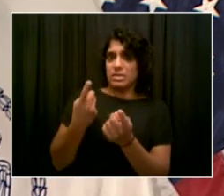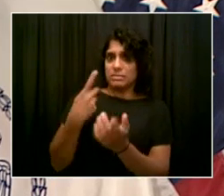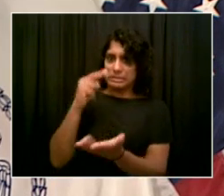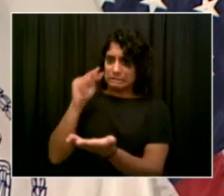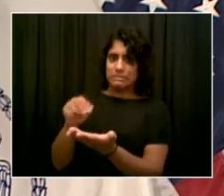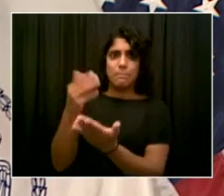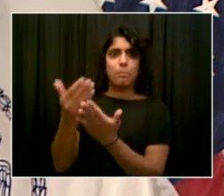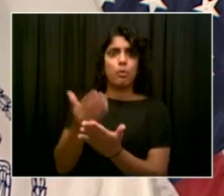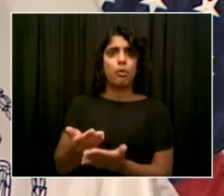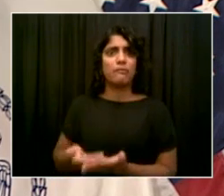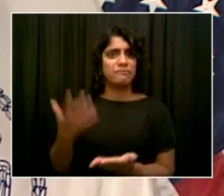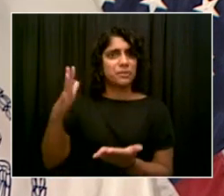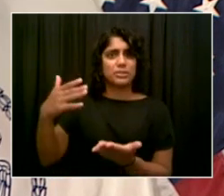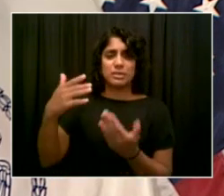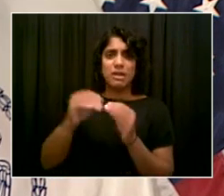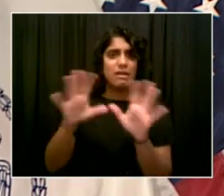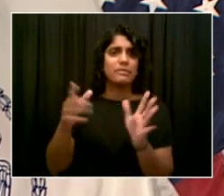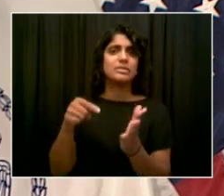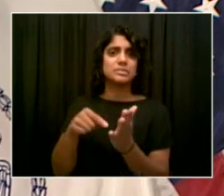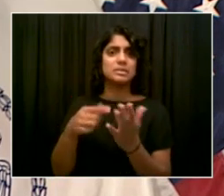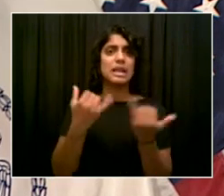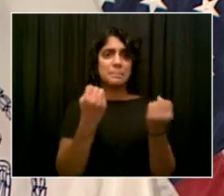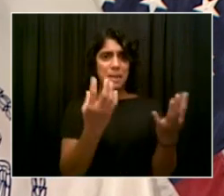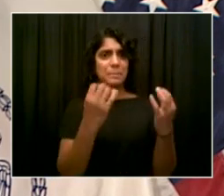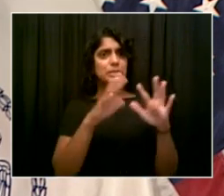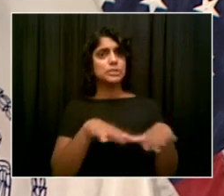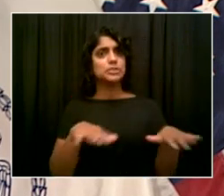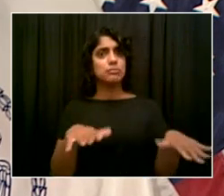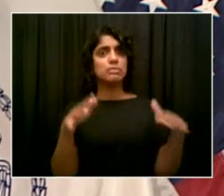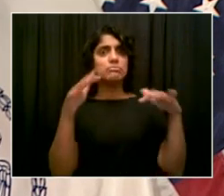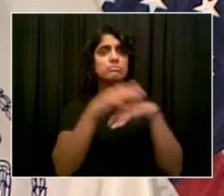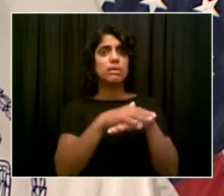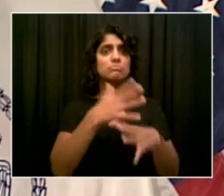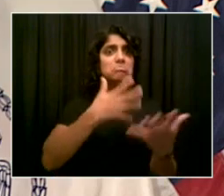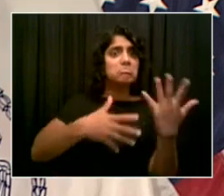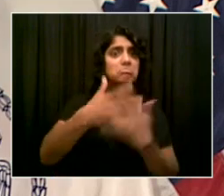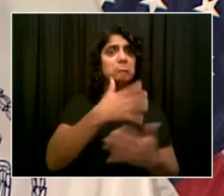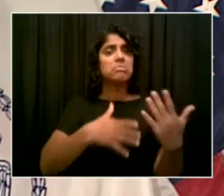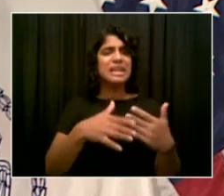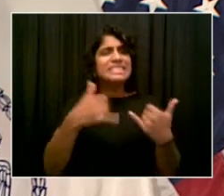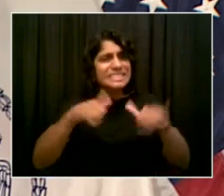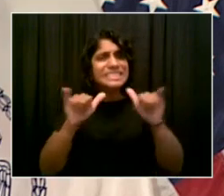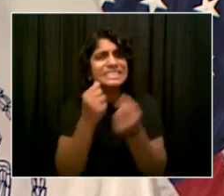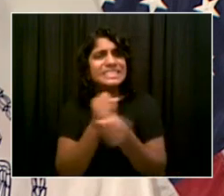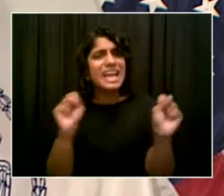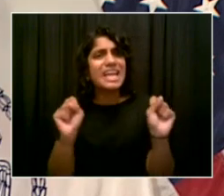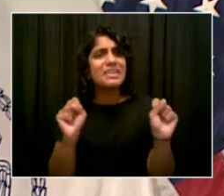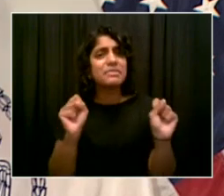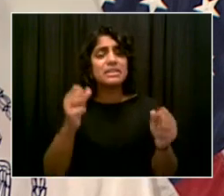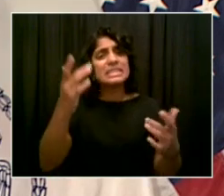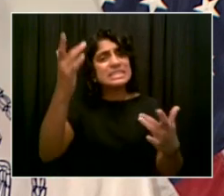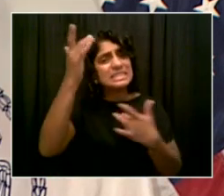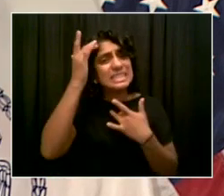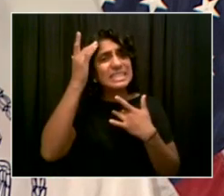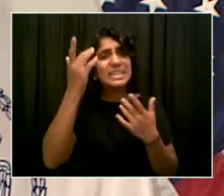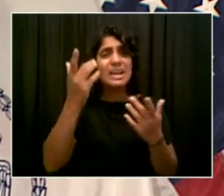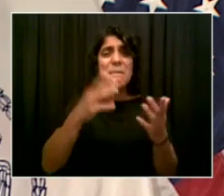school and stayed safe. And I'm absolutely convinced we can do this really, really well in September and welcome